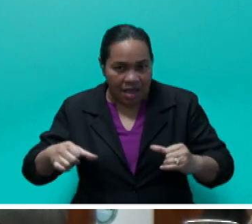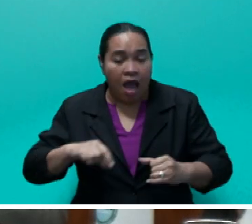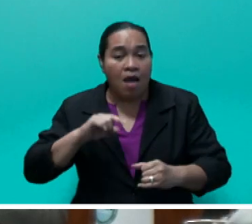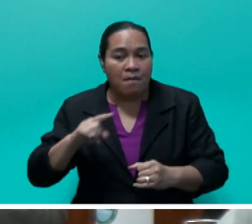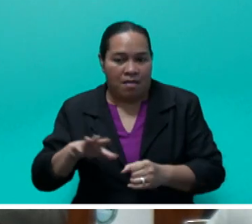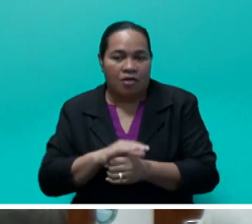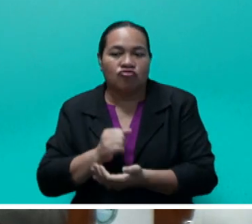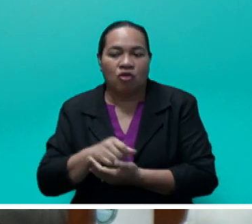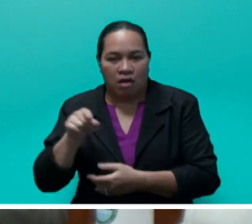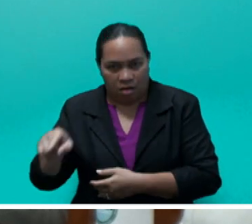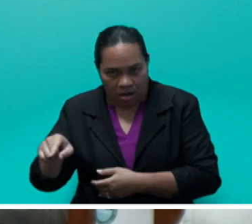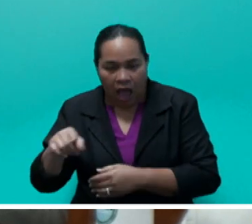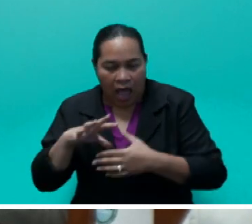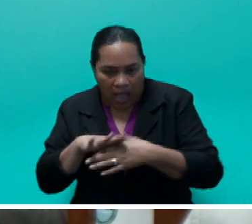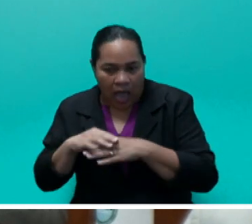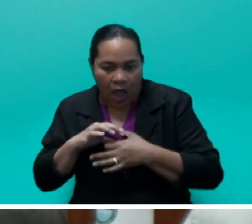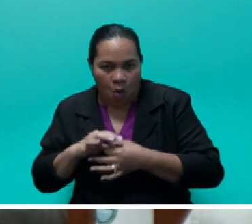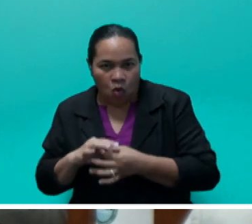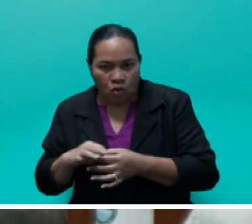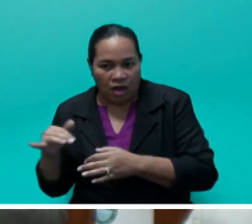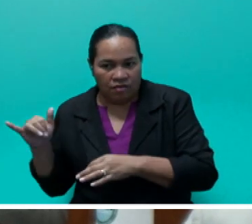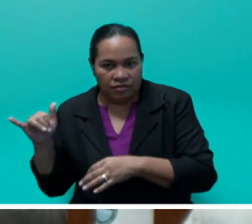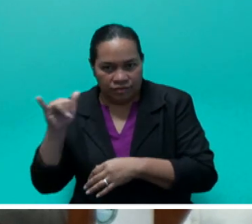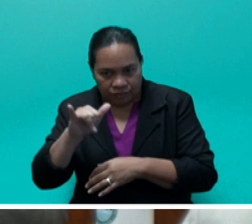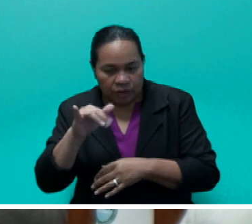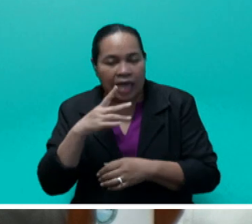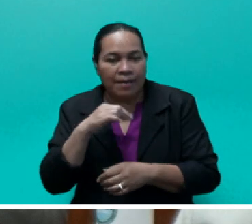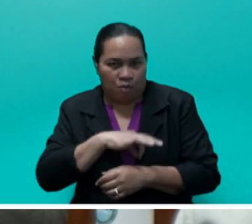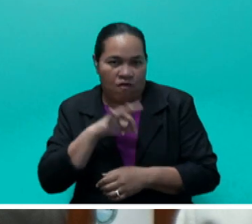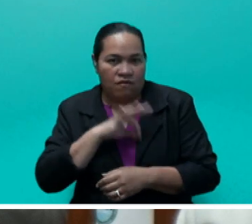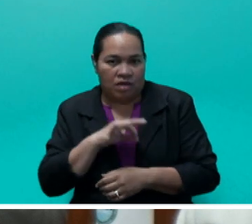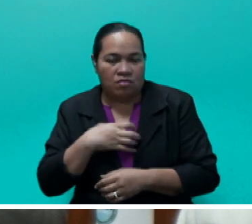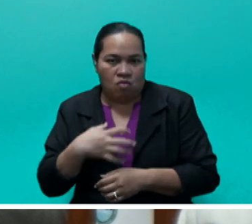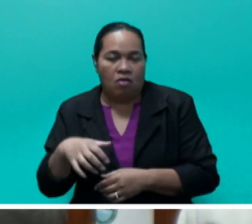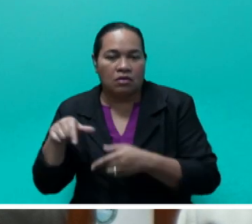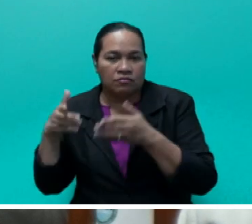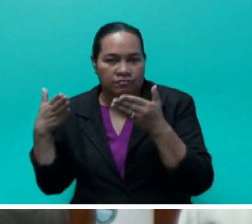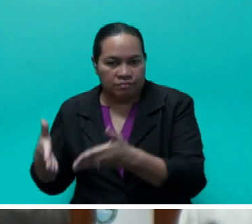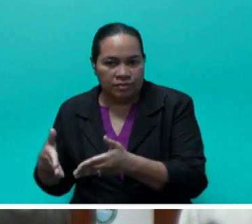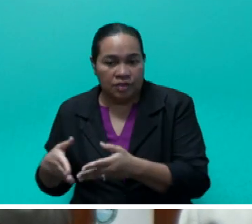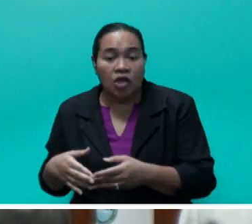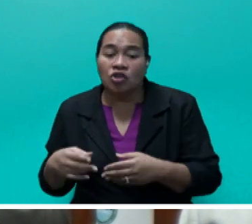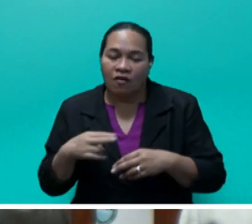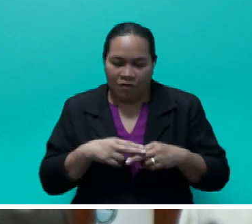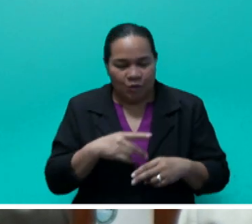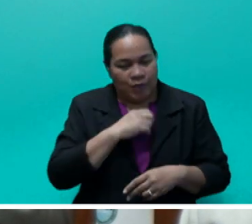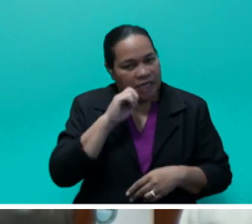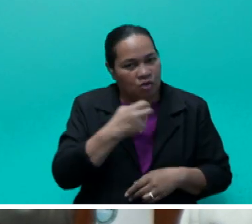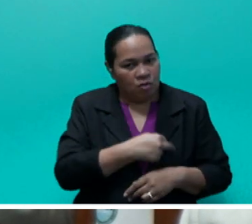air transport remains profitable and continuous. Fiji commits to evaluating open skies agreements